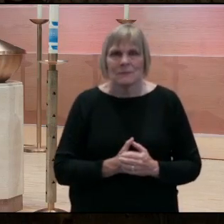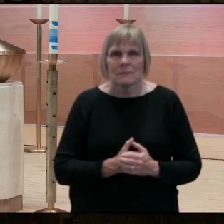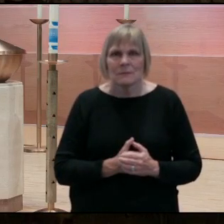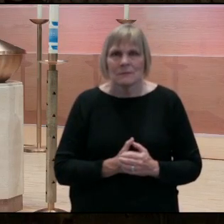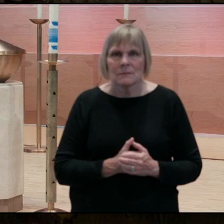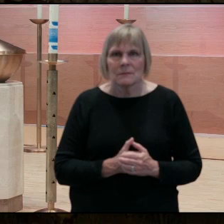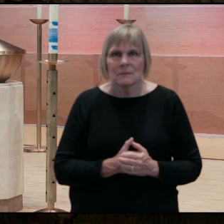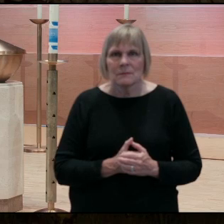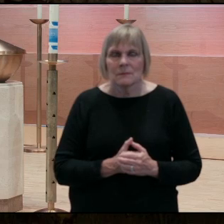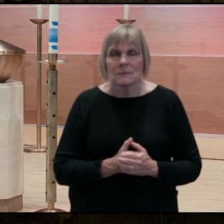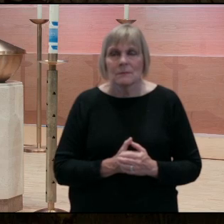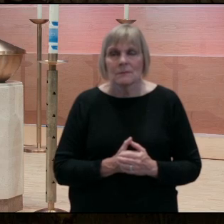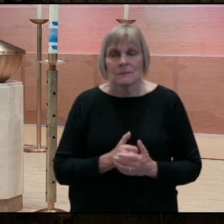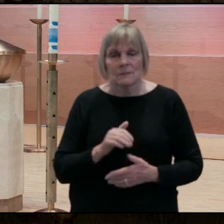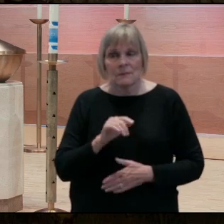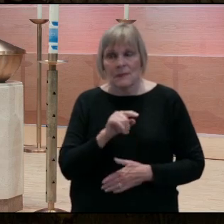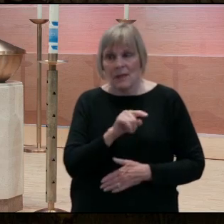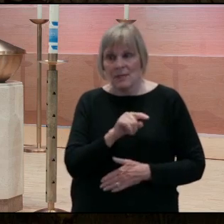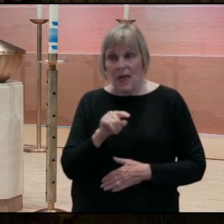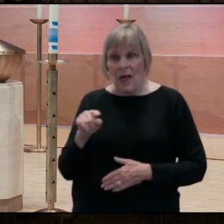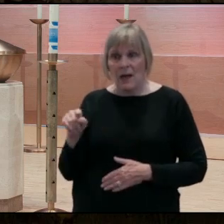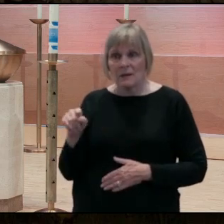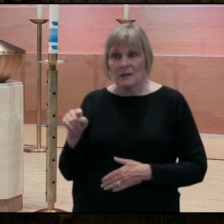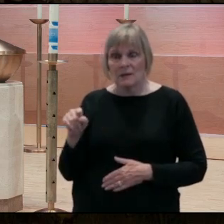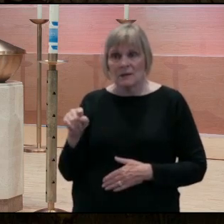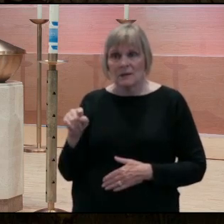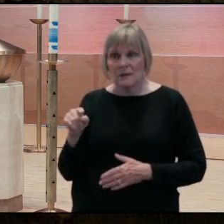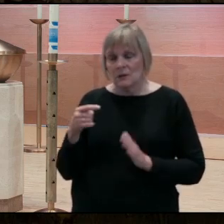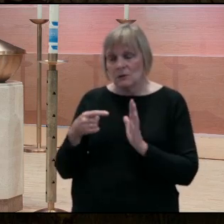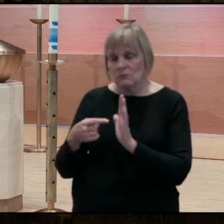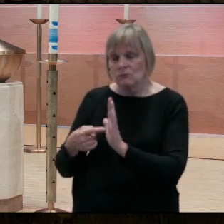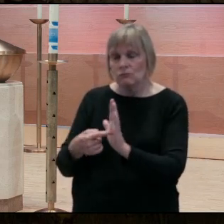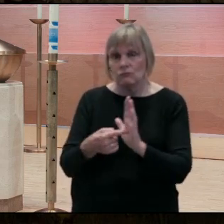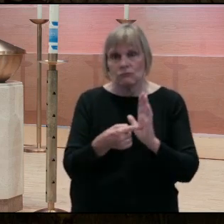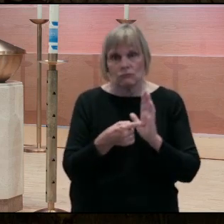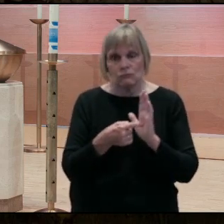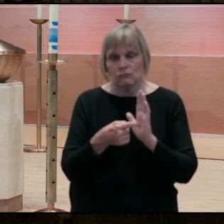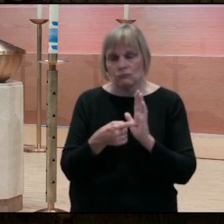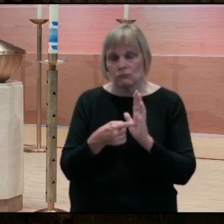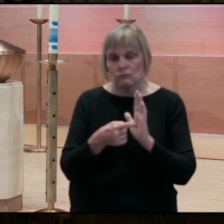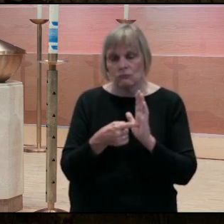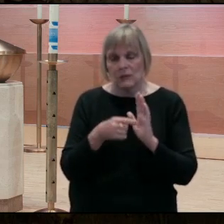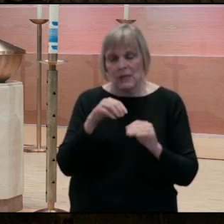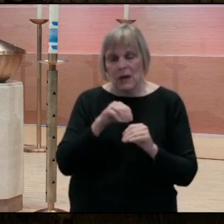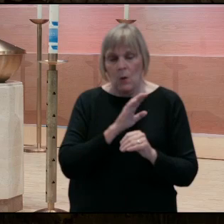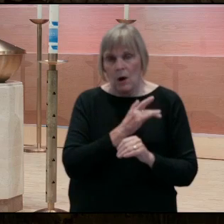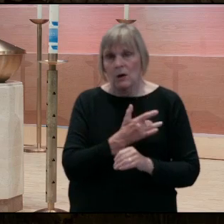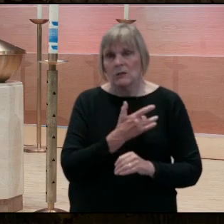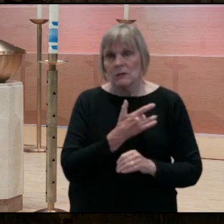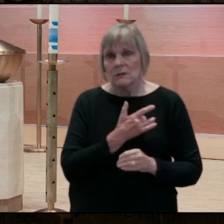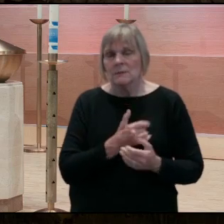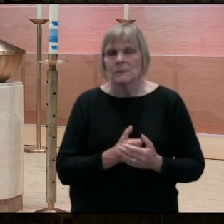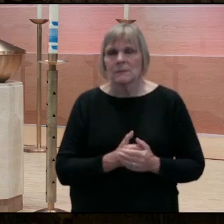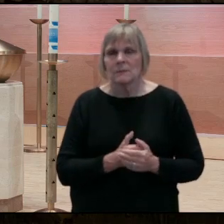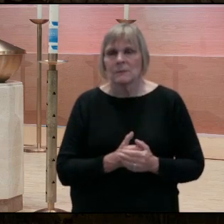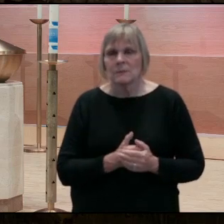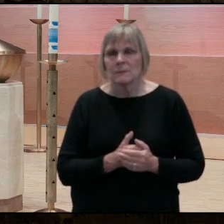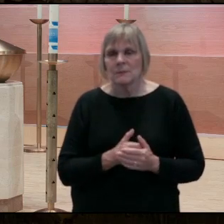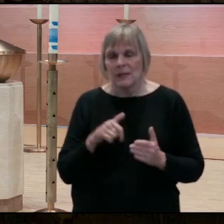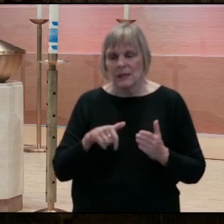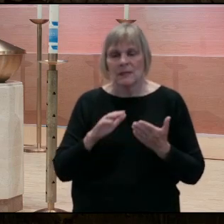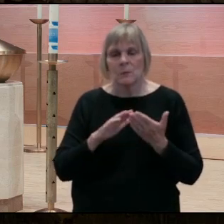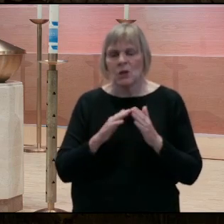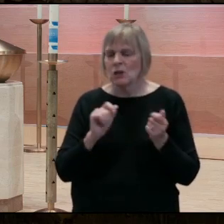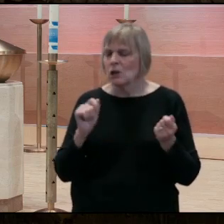And when we let that reality start to transform our hearts, this community,